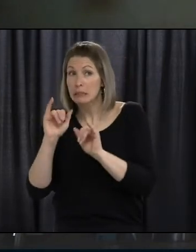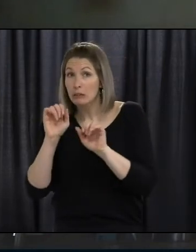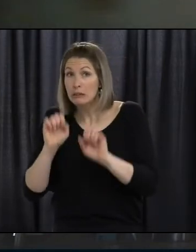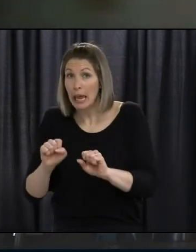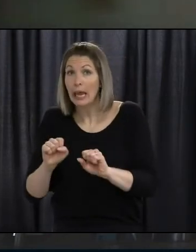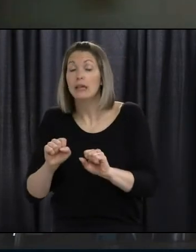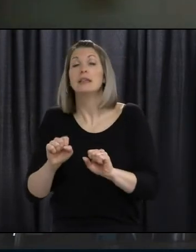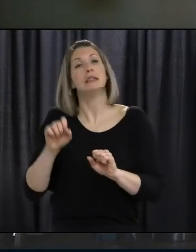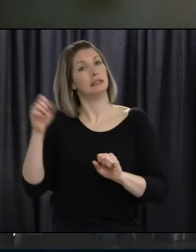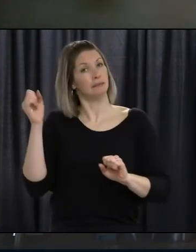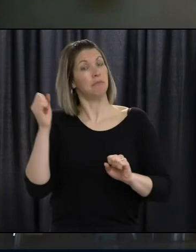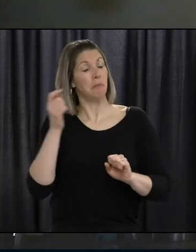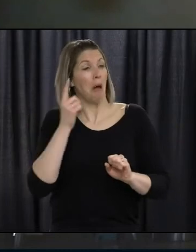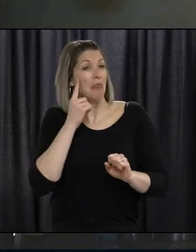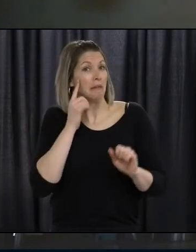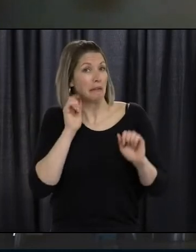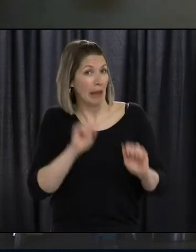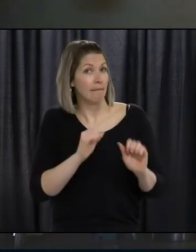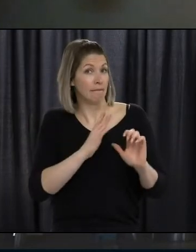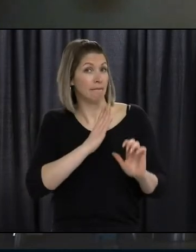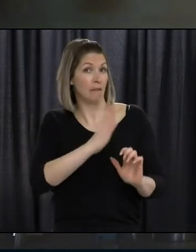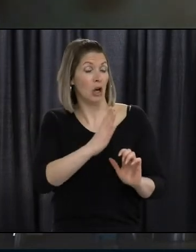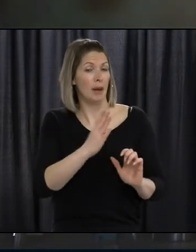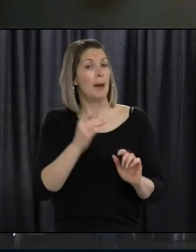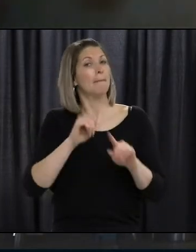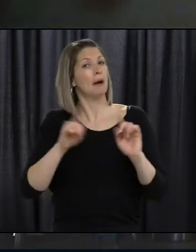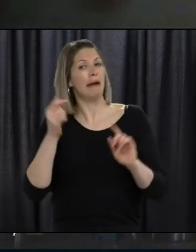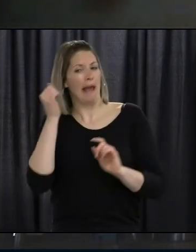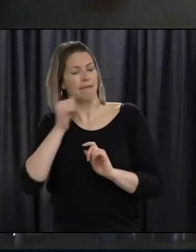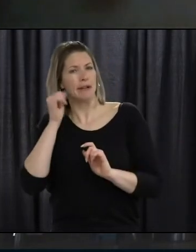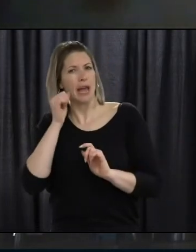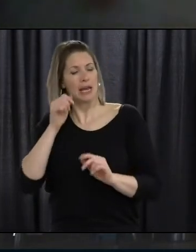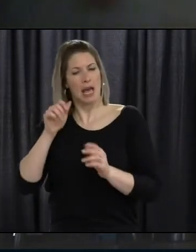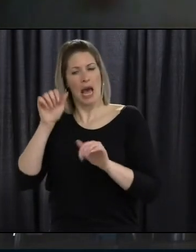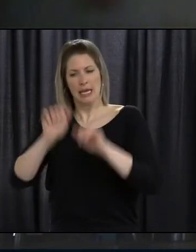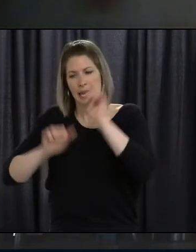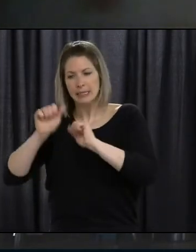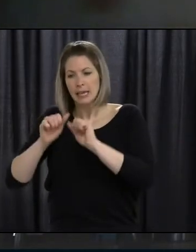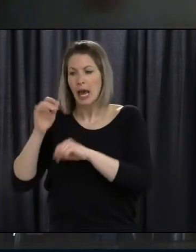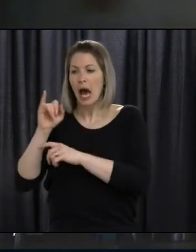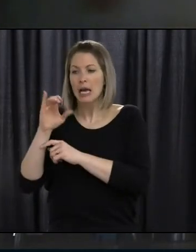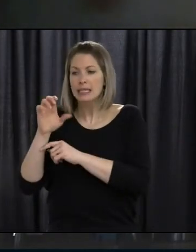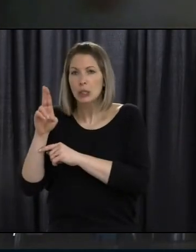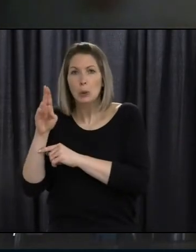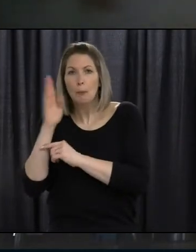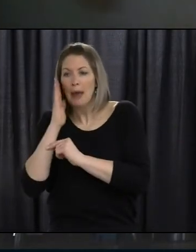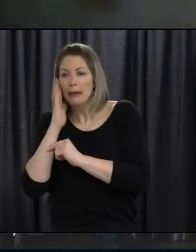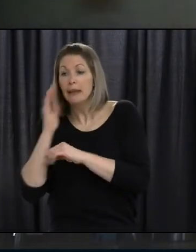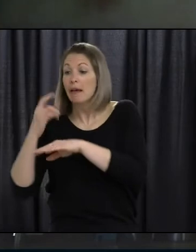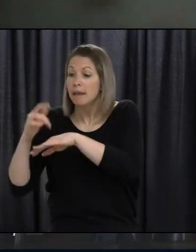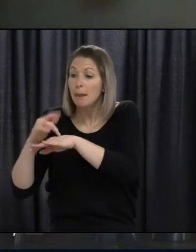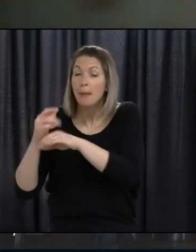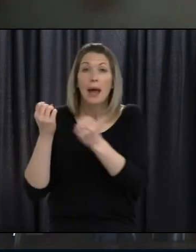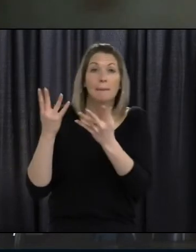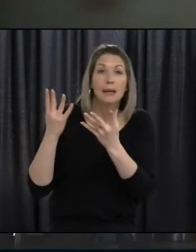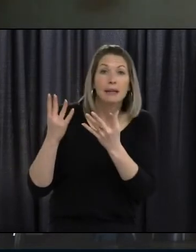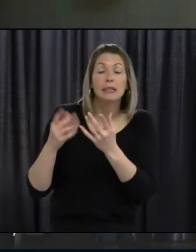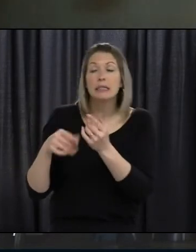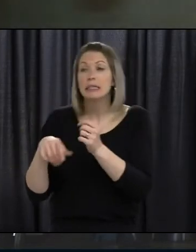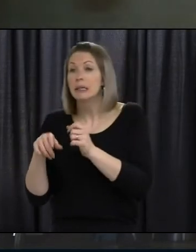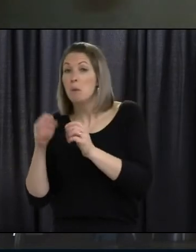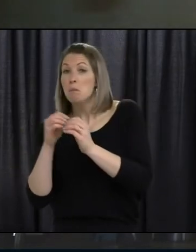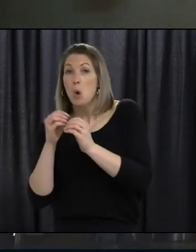we do daily, with our ICU bed availability. Traditionally, those patients have by and large either gone to St.